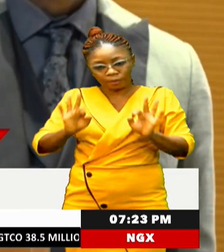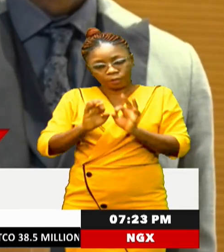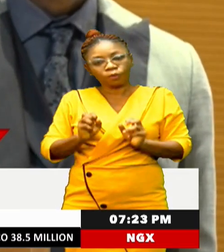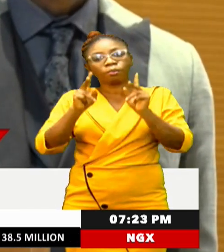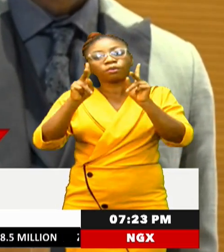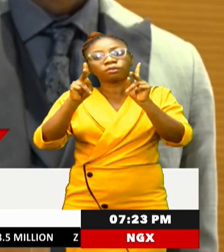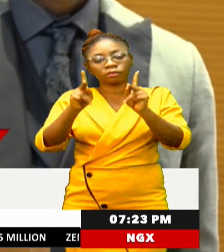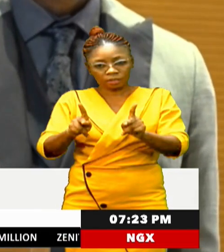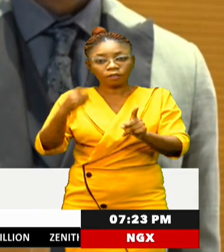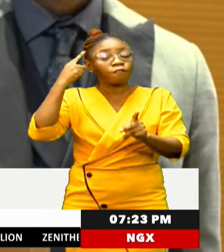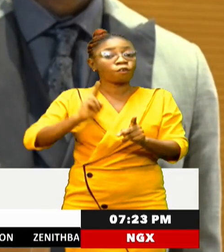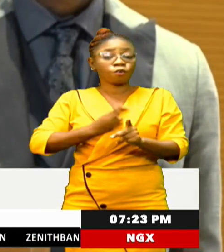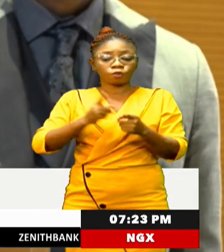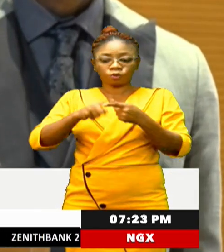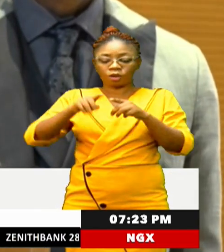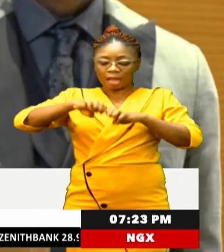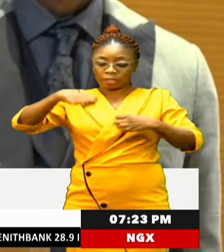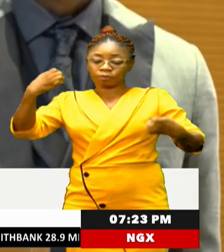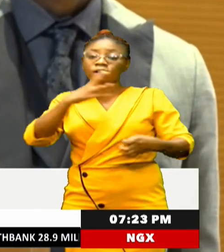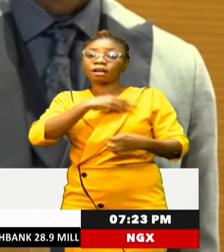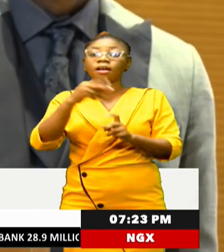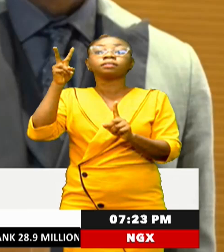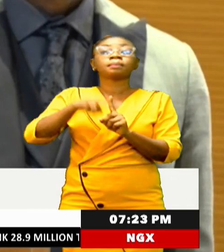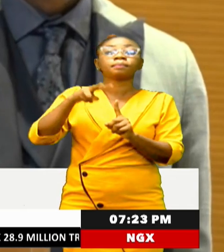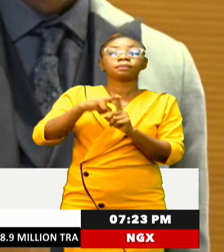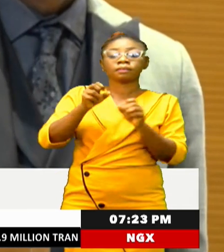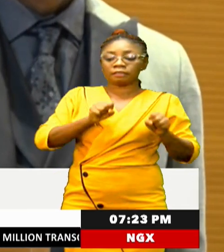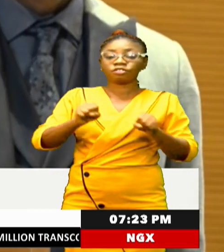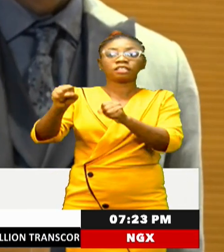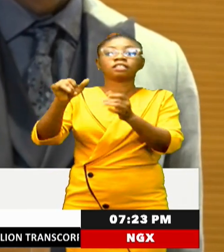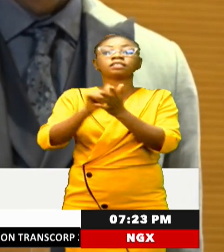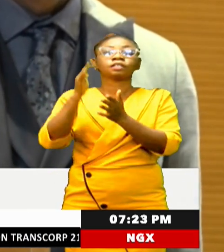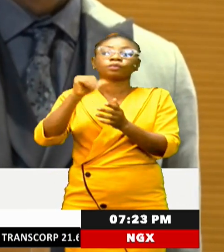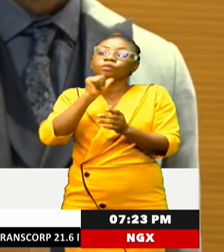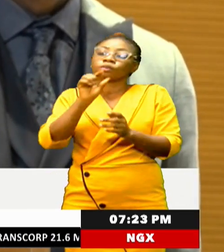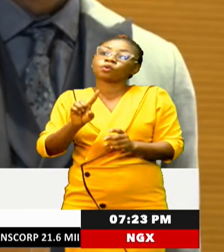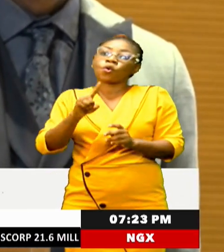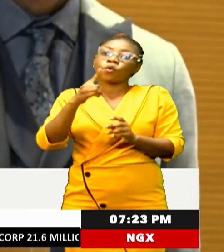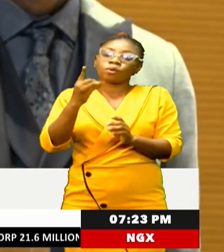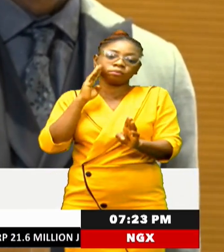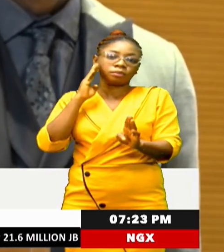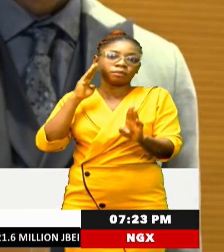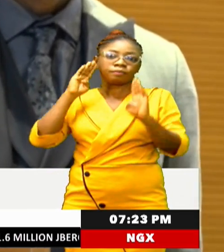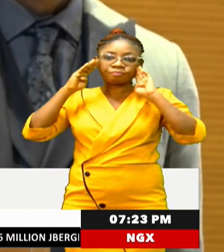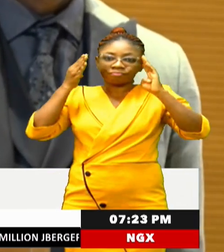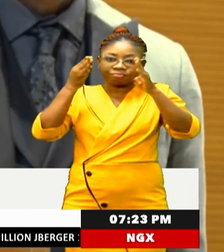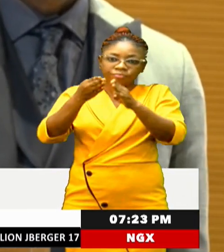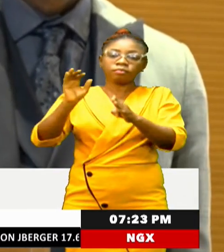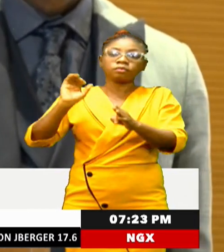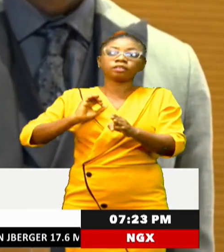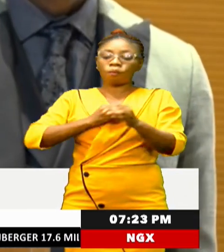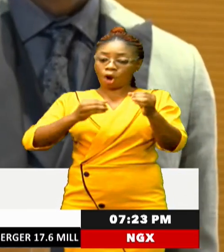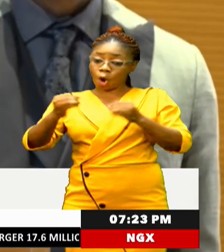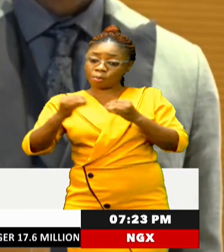opportunity for us to explore and implement strategies that will not only streamline our operations,